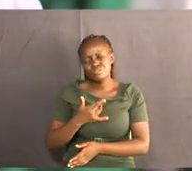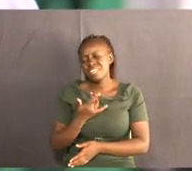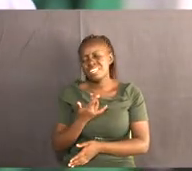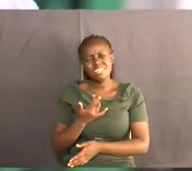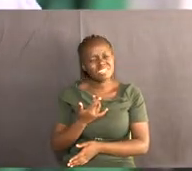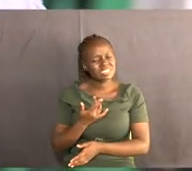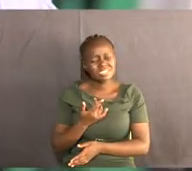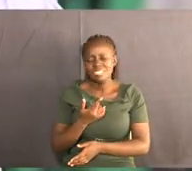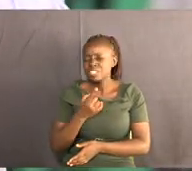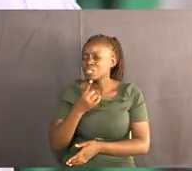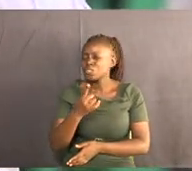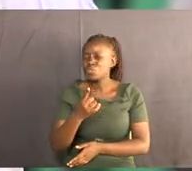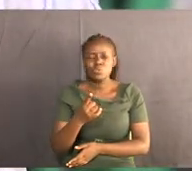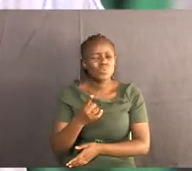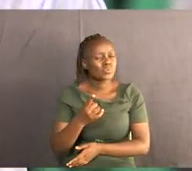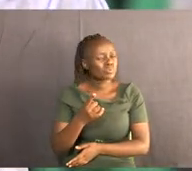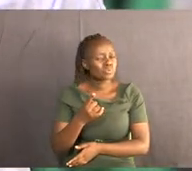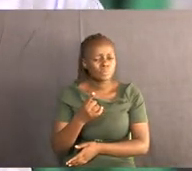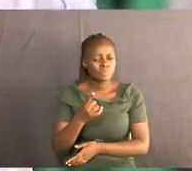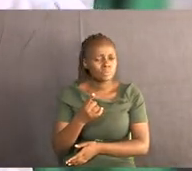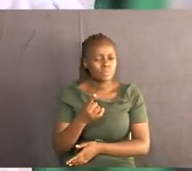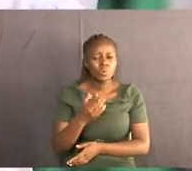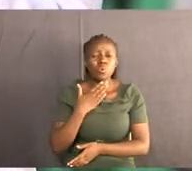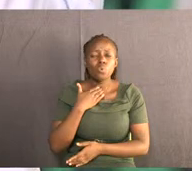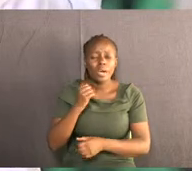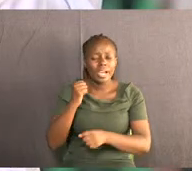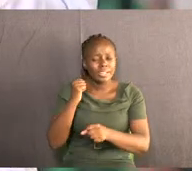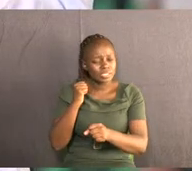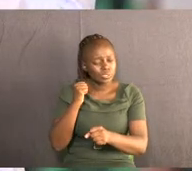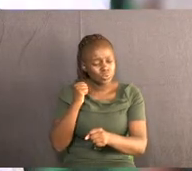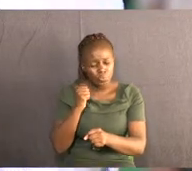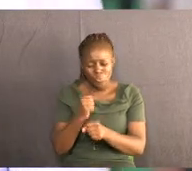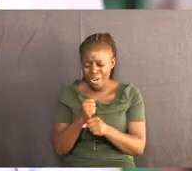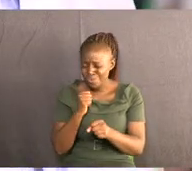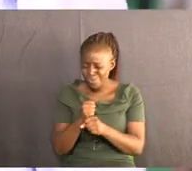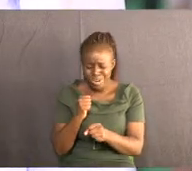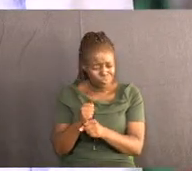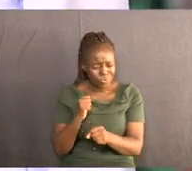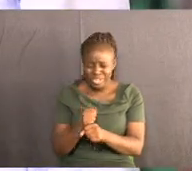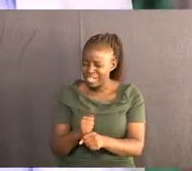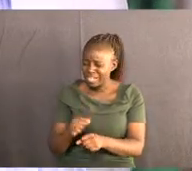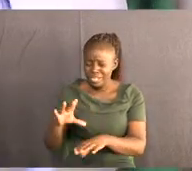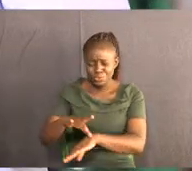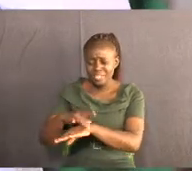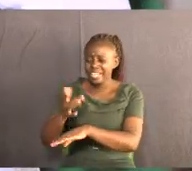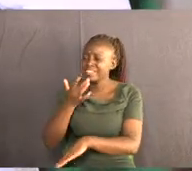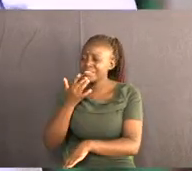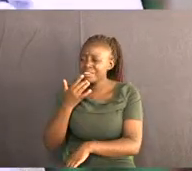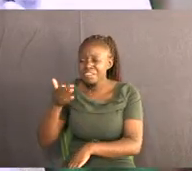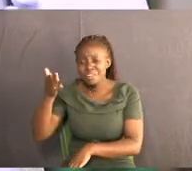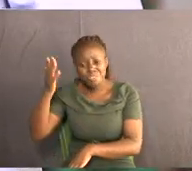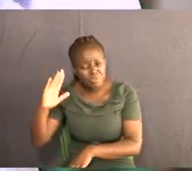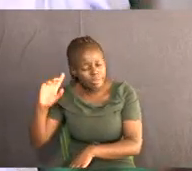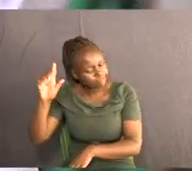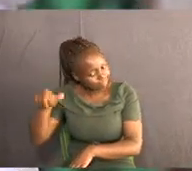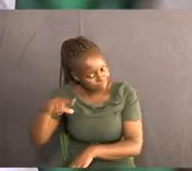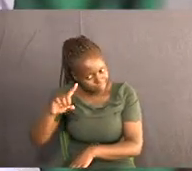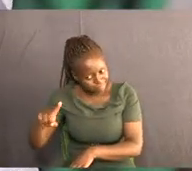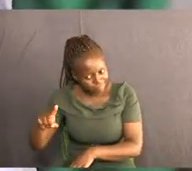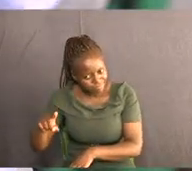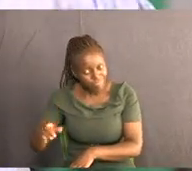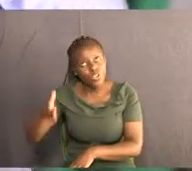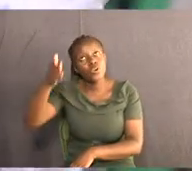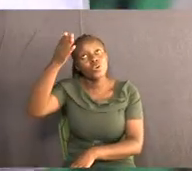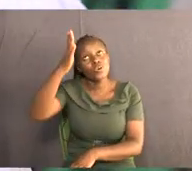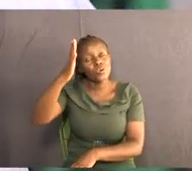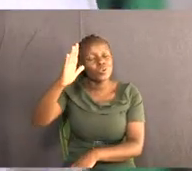outwork or to do things to gain the favor of God, he's telling you, I've already found favor in